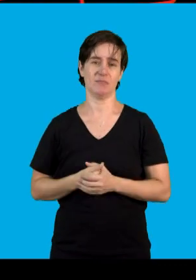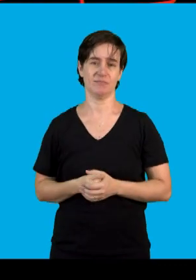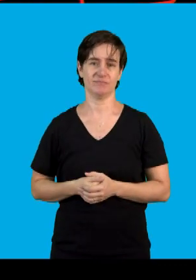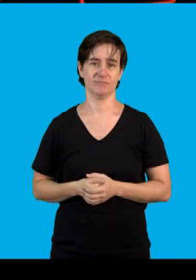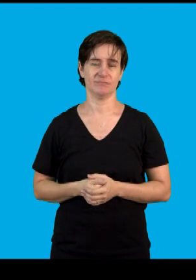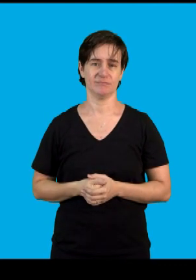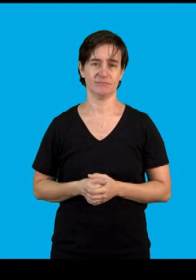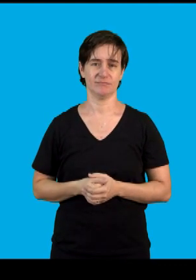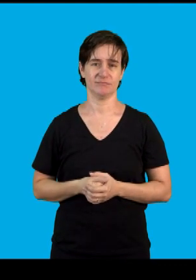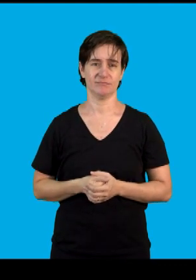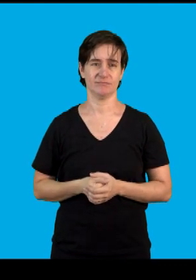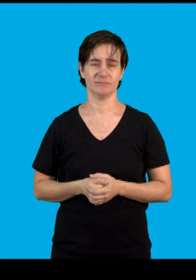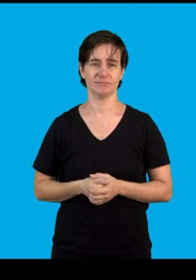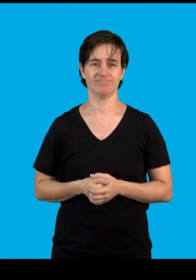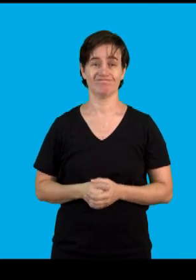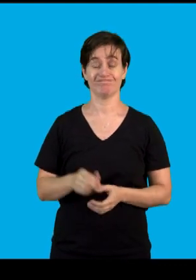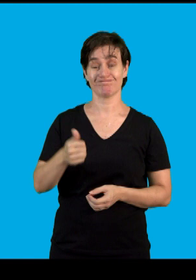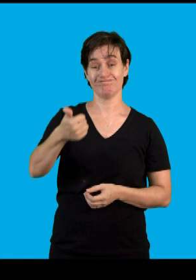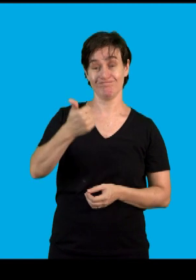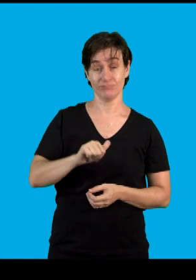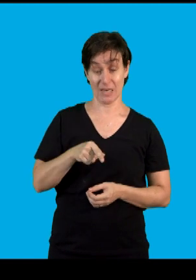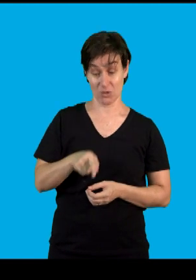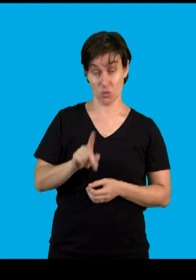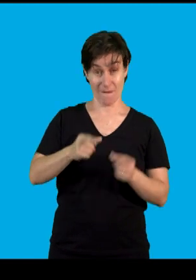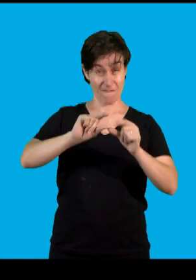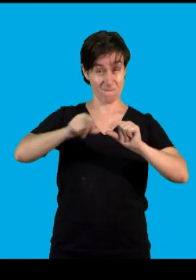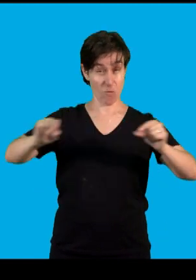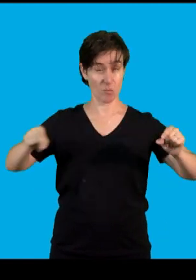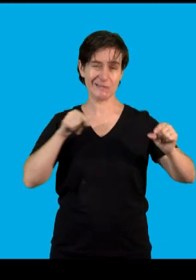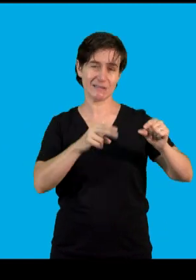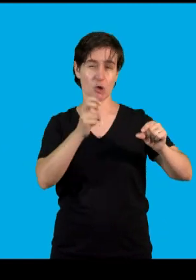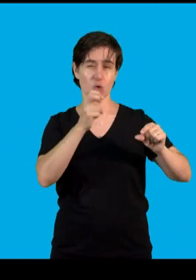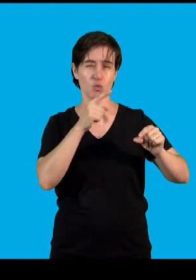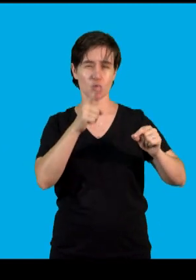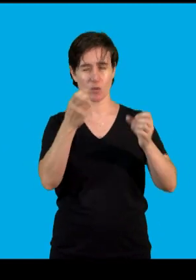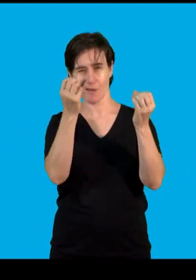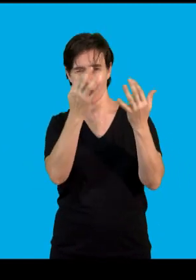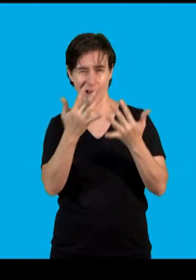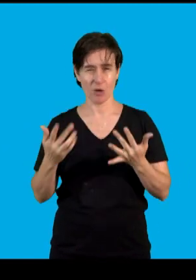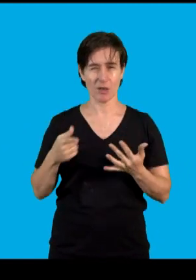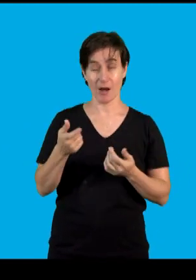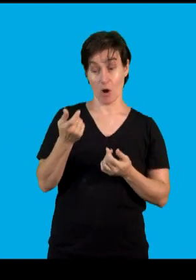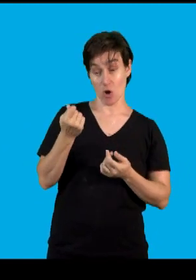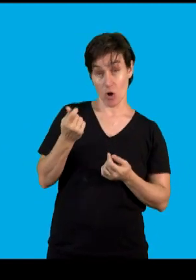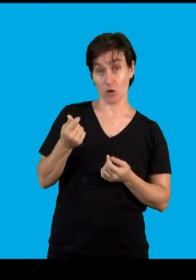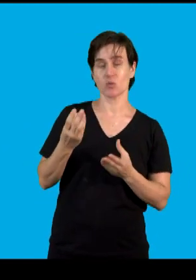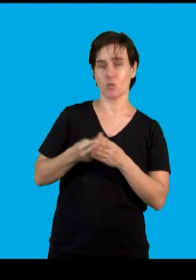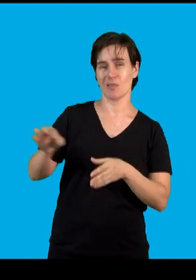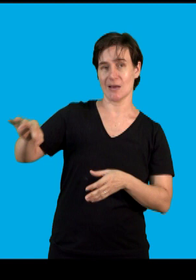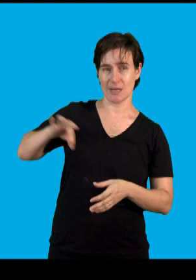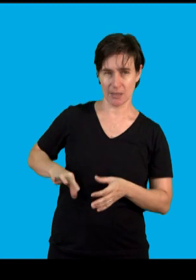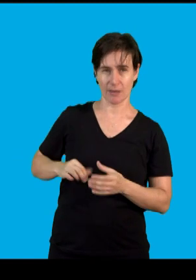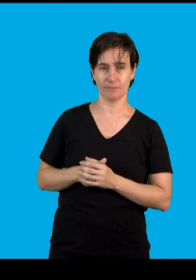marks. The following formula are used to calculate the cost and income respectively.